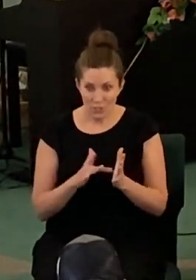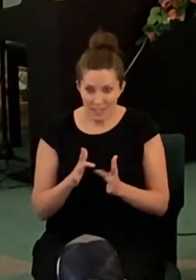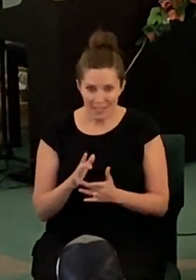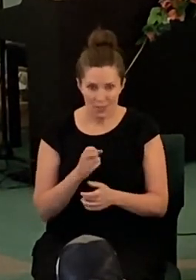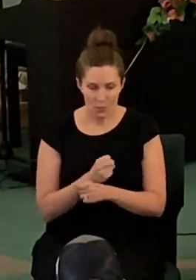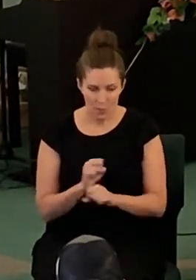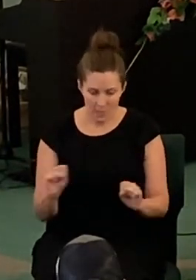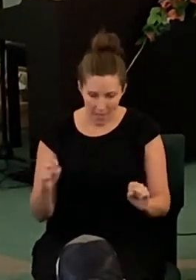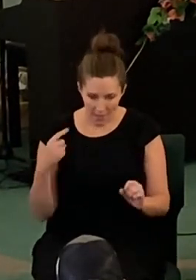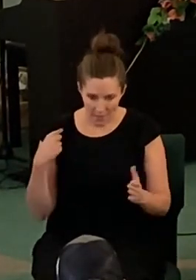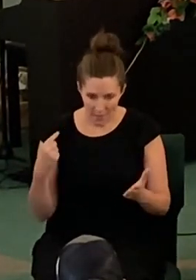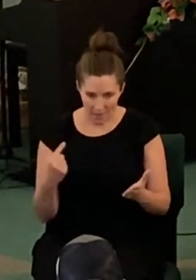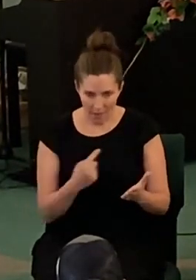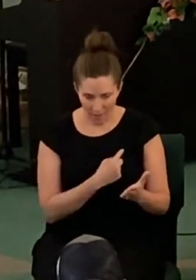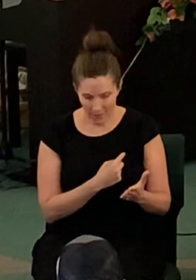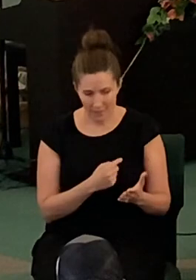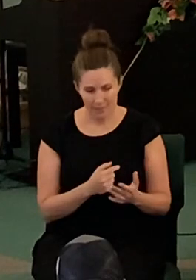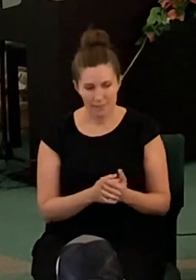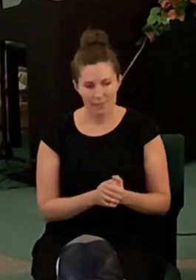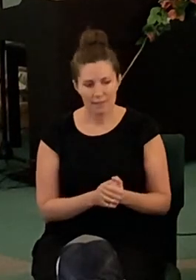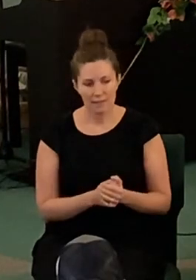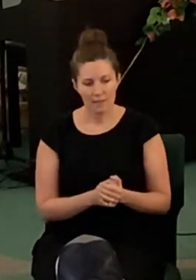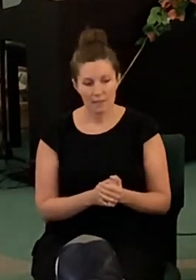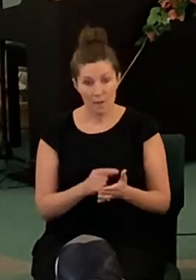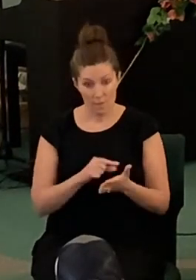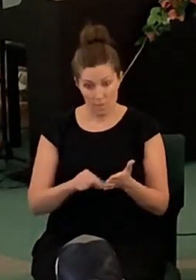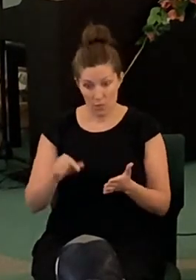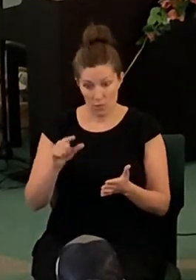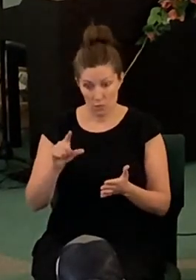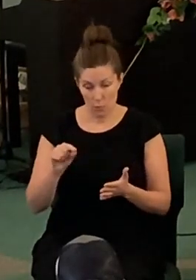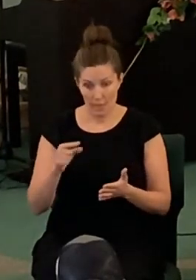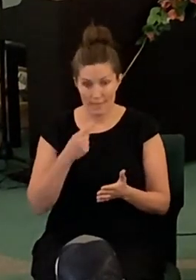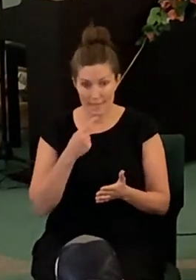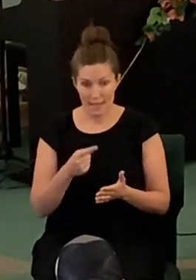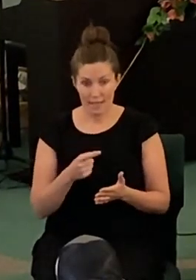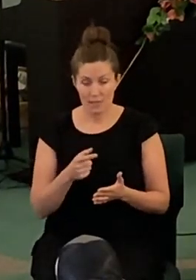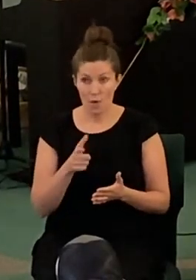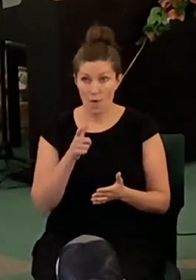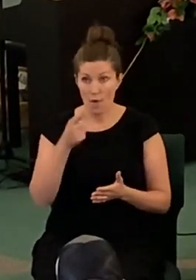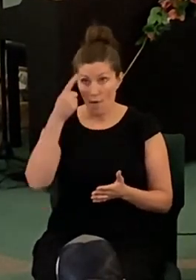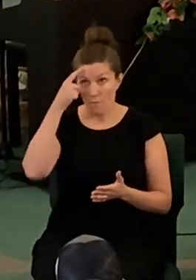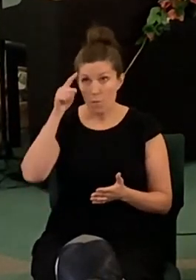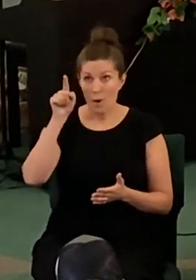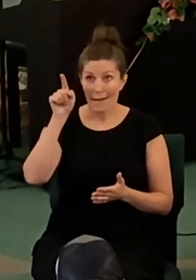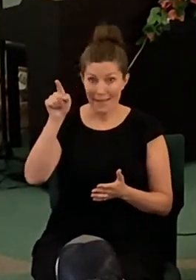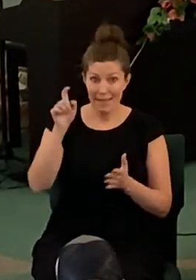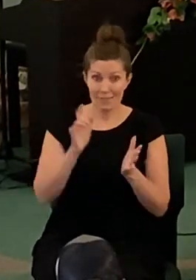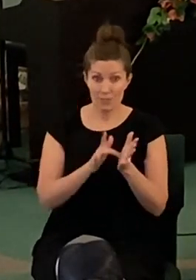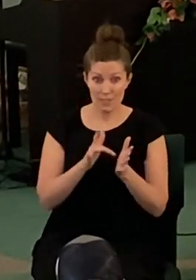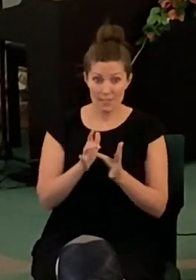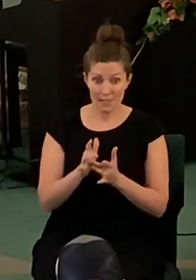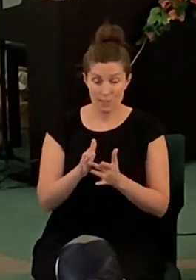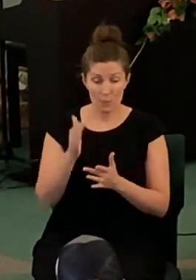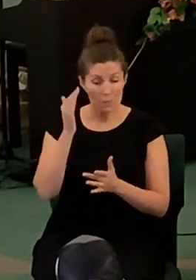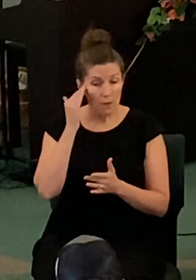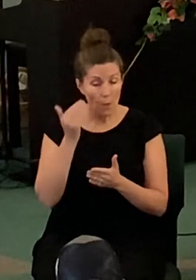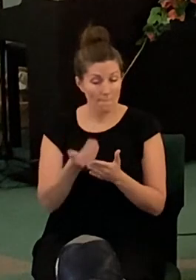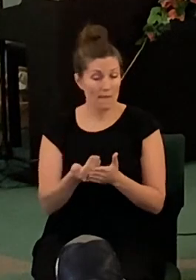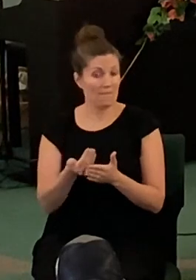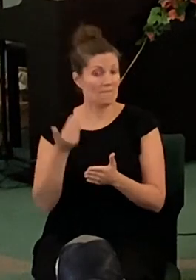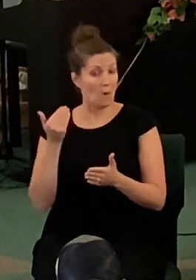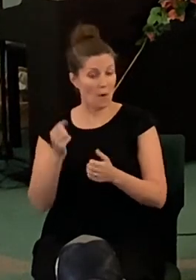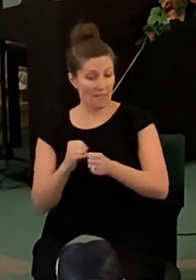And Peter describes the reason for us too in verse 20. For he, which is talking about Jesus, was foreknown before the foundation